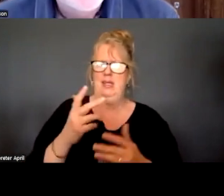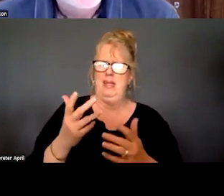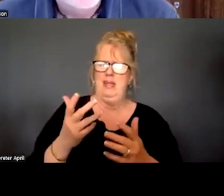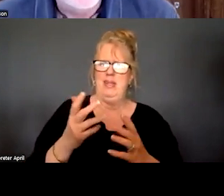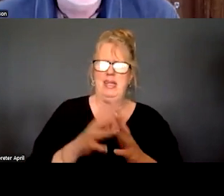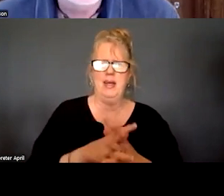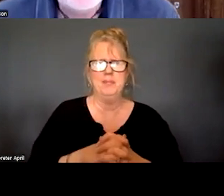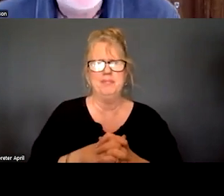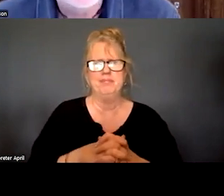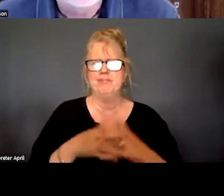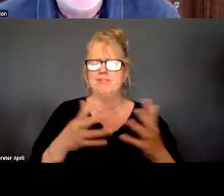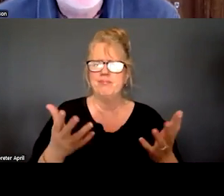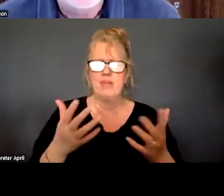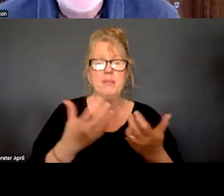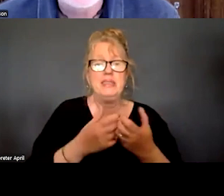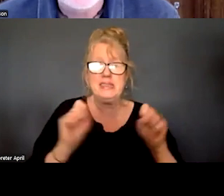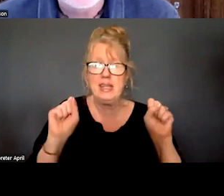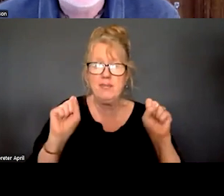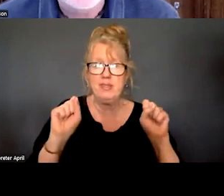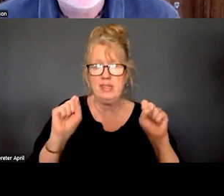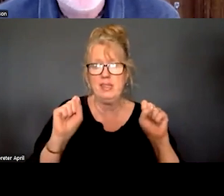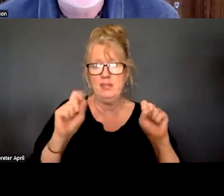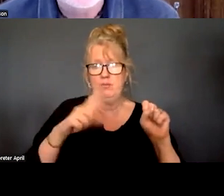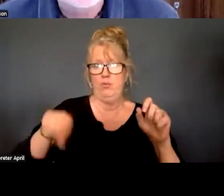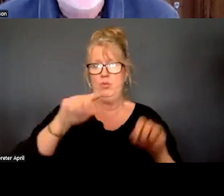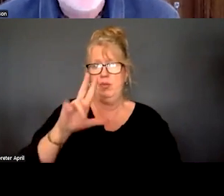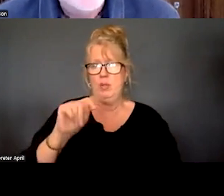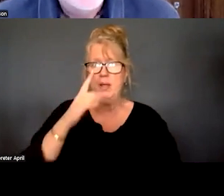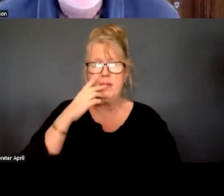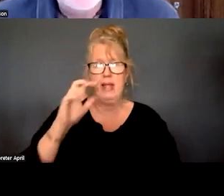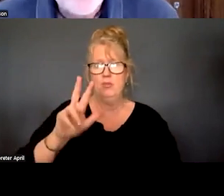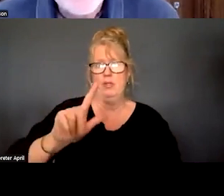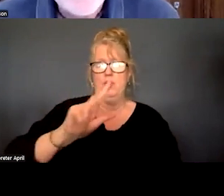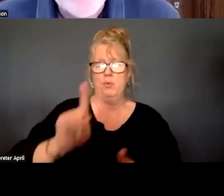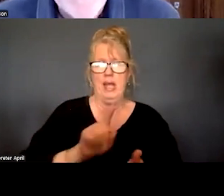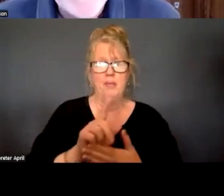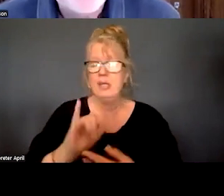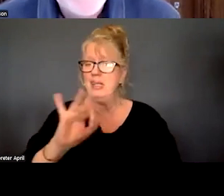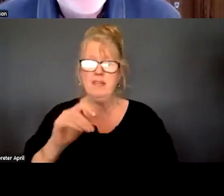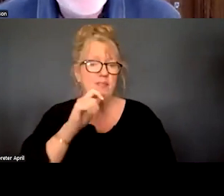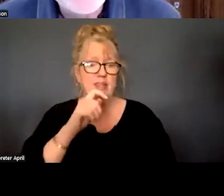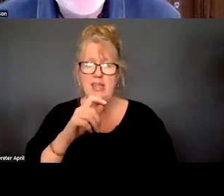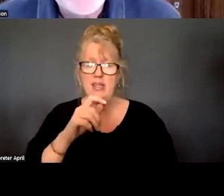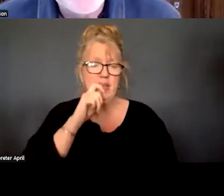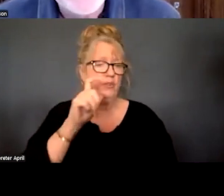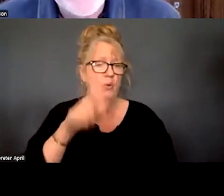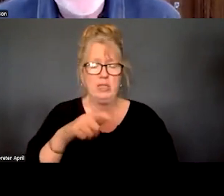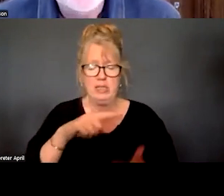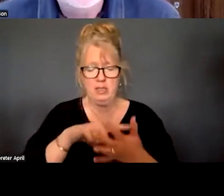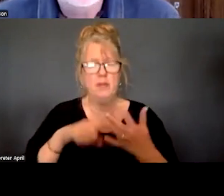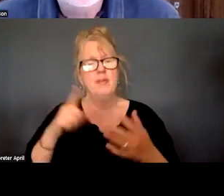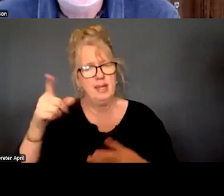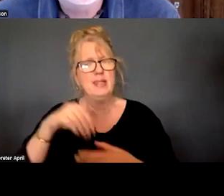the safety of that unit. That's really what the 23 OBS unit's for. If they don't need all that, then they should be in the urgent